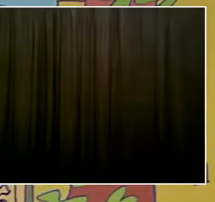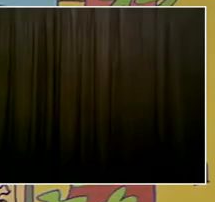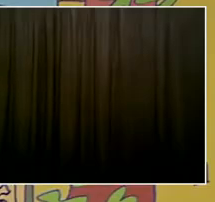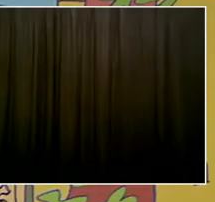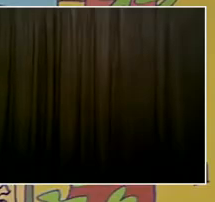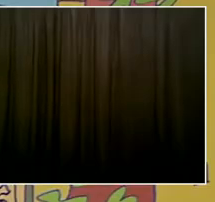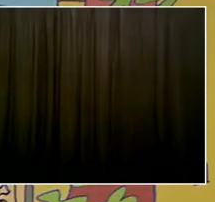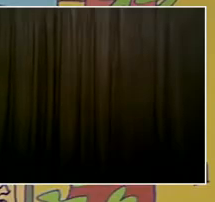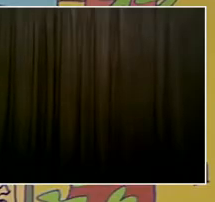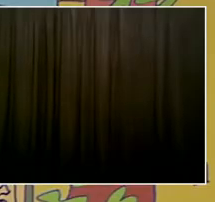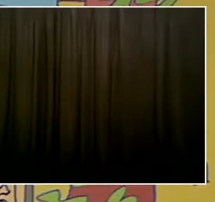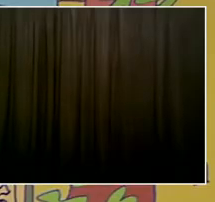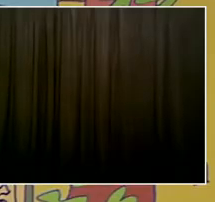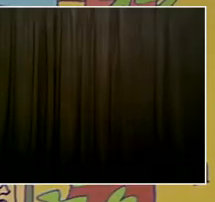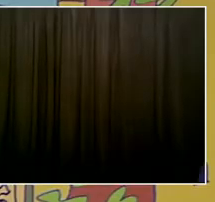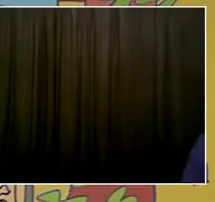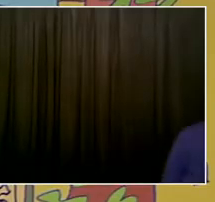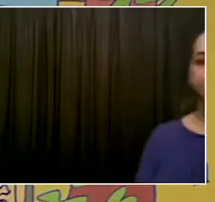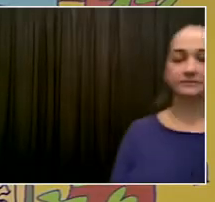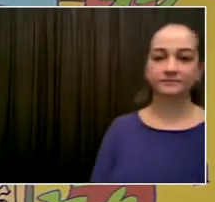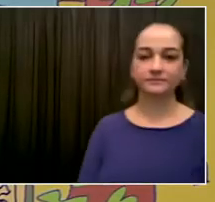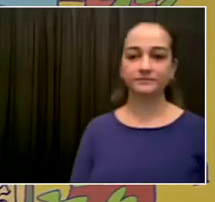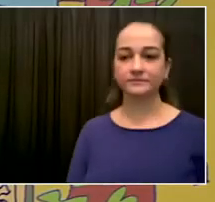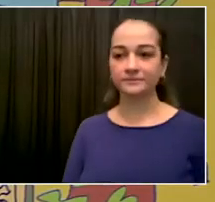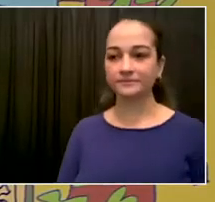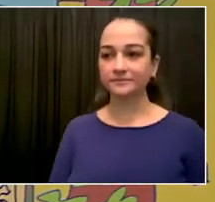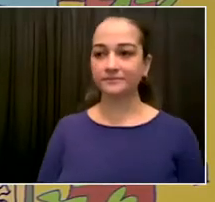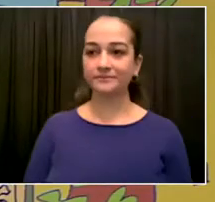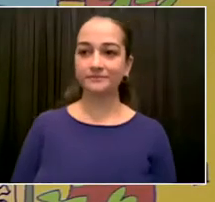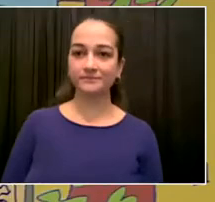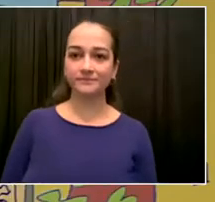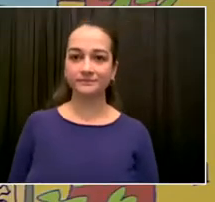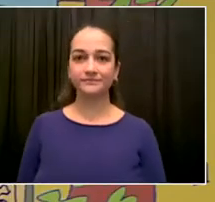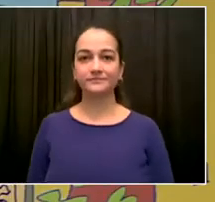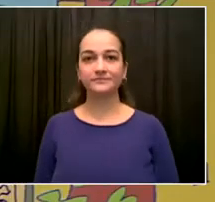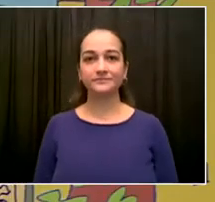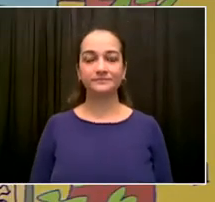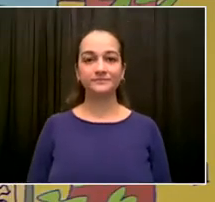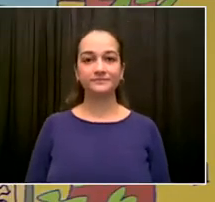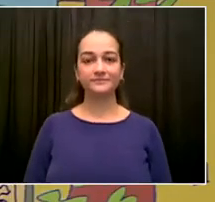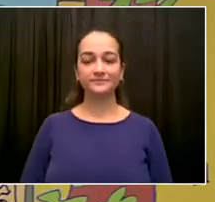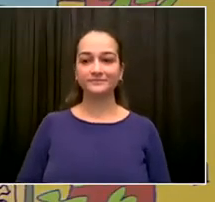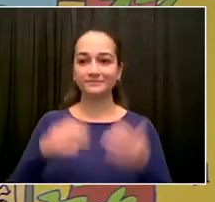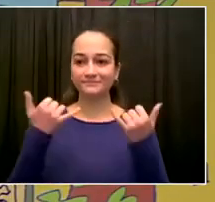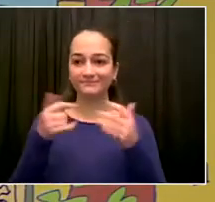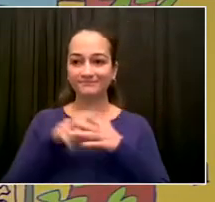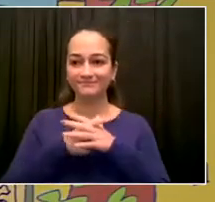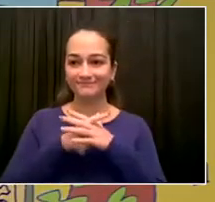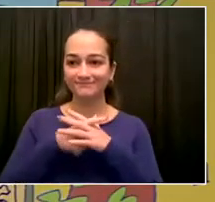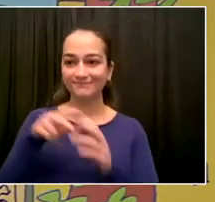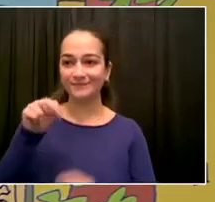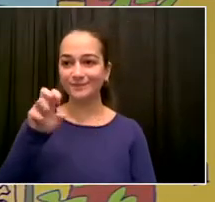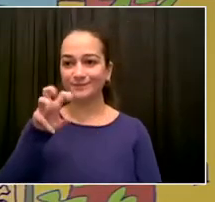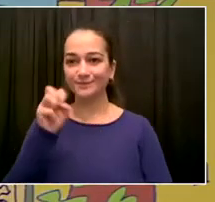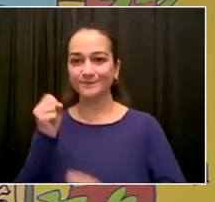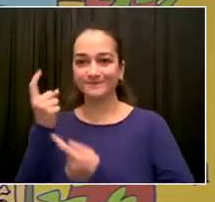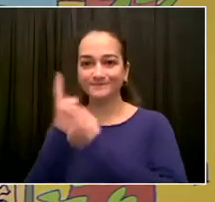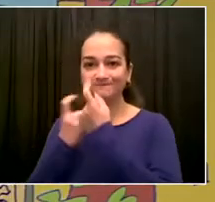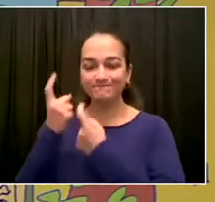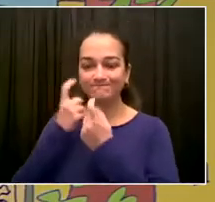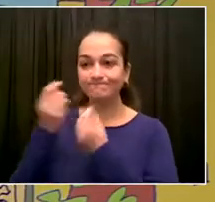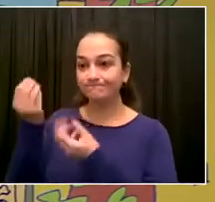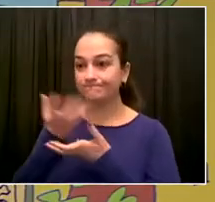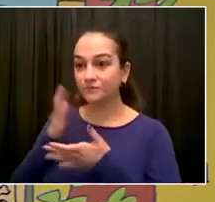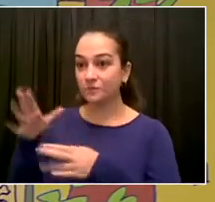cita. With that, let's turn to our colleagues in the media. Please let me know the name and outlet of each journalist. We'll now begin